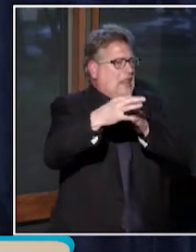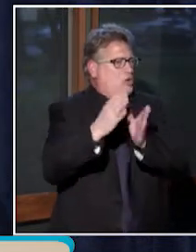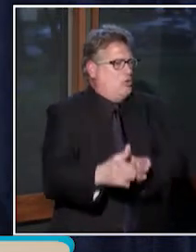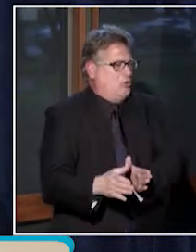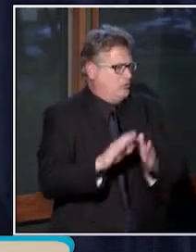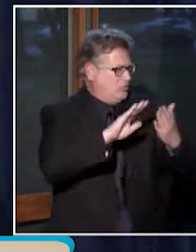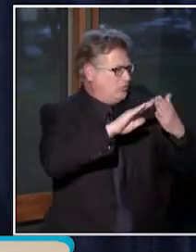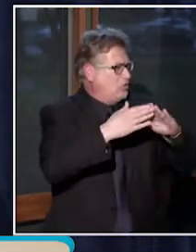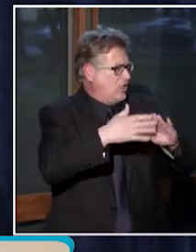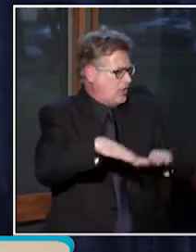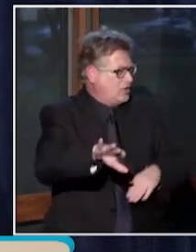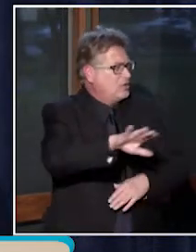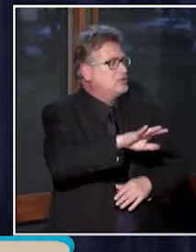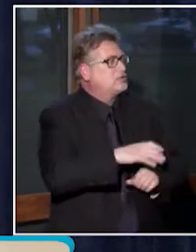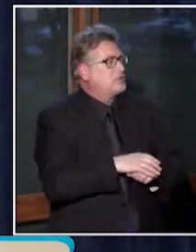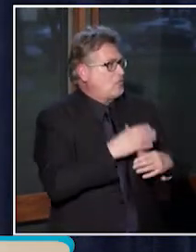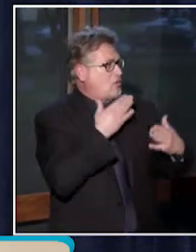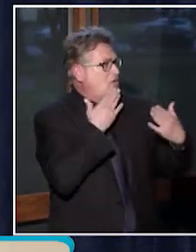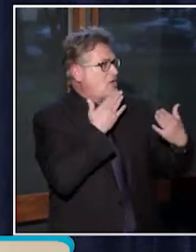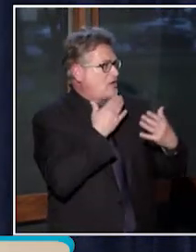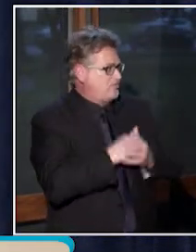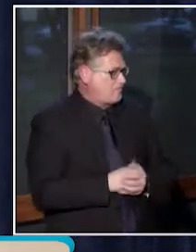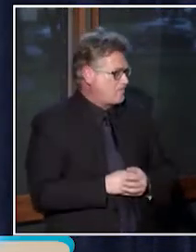community. And I want to thank